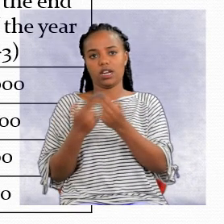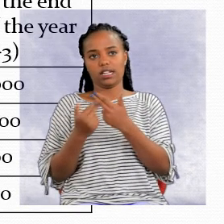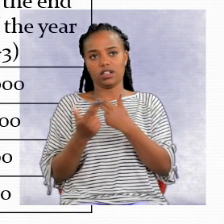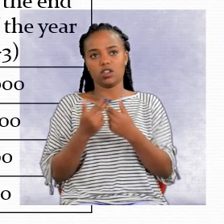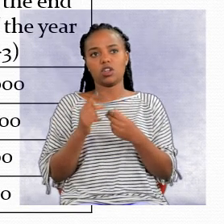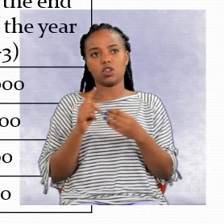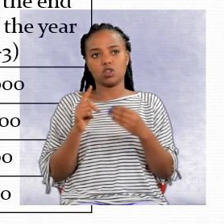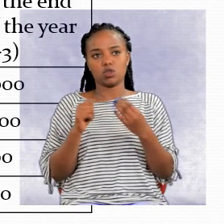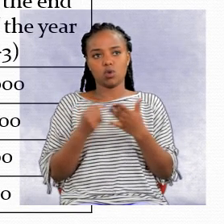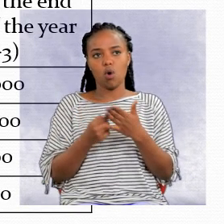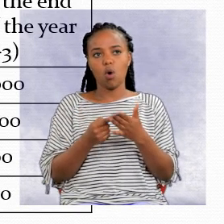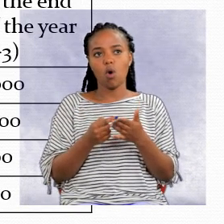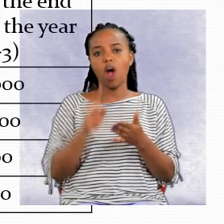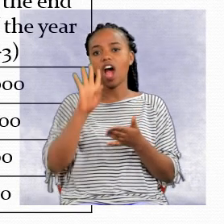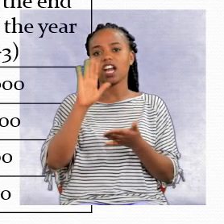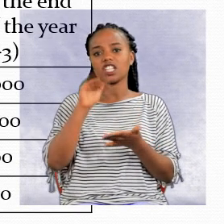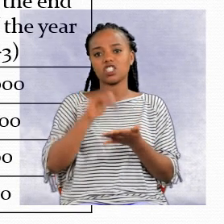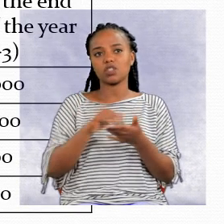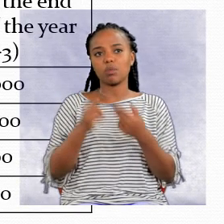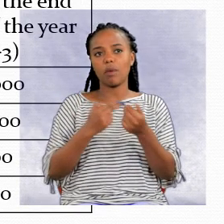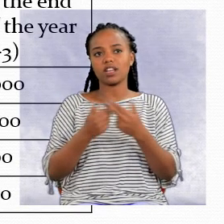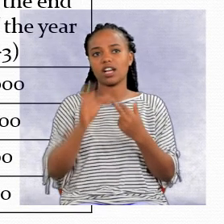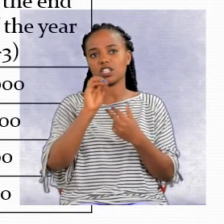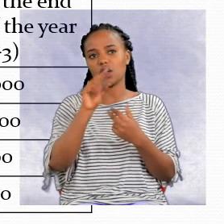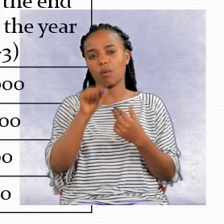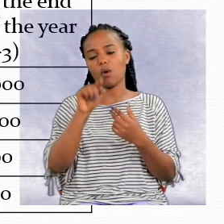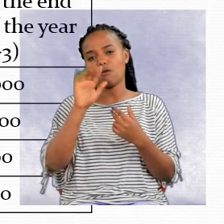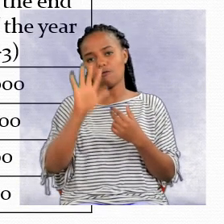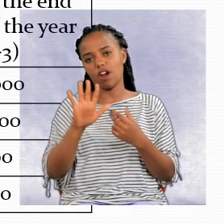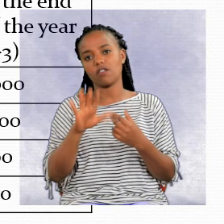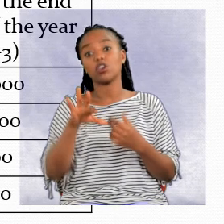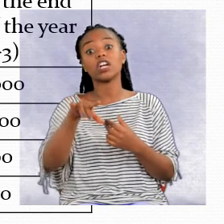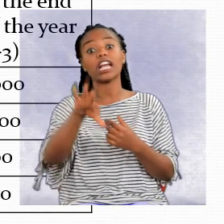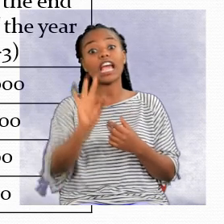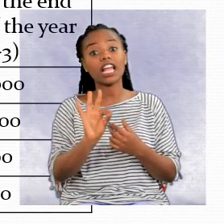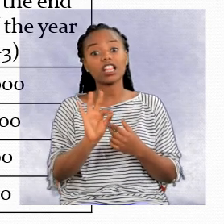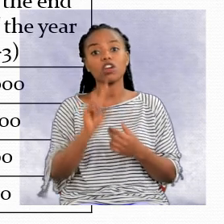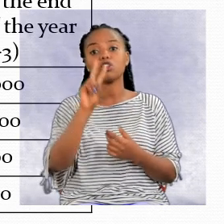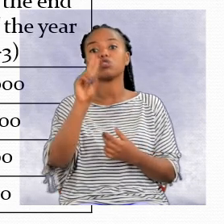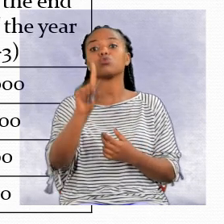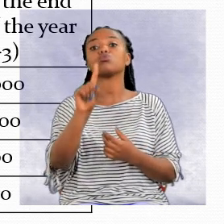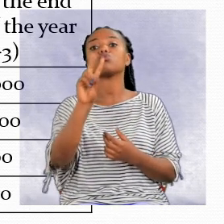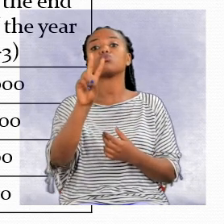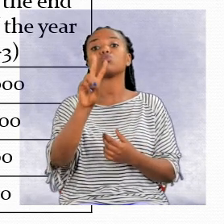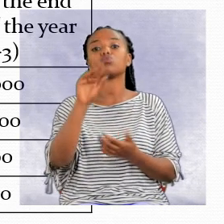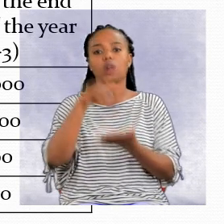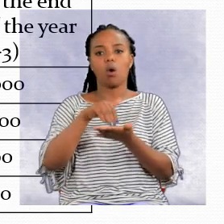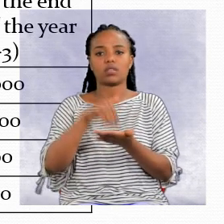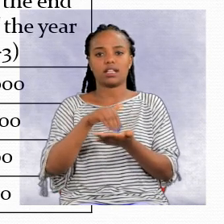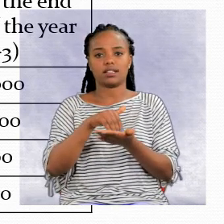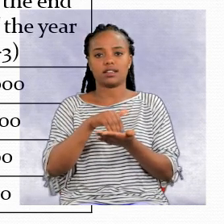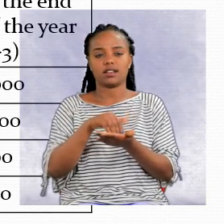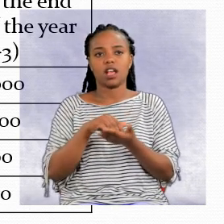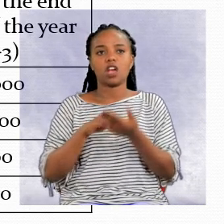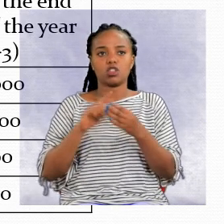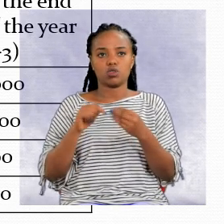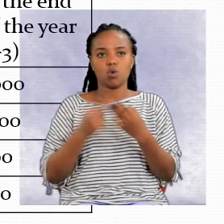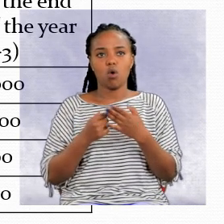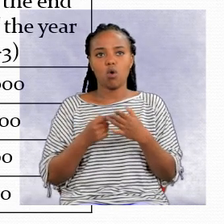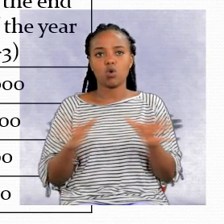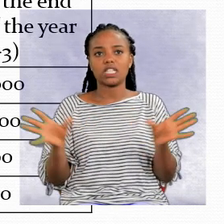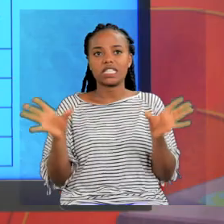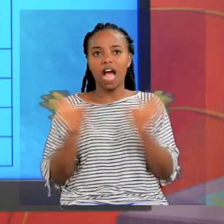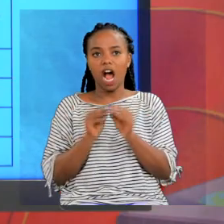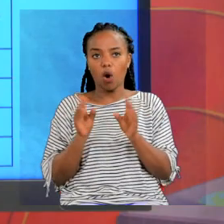so, or multiplying these two, you get 2,000, it depreciates by 2,000. So the